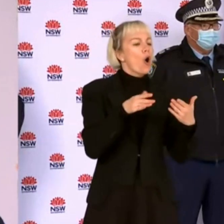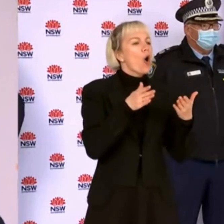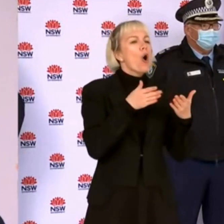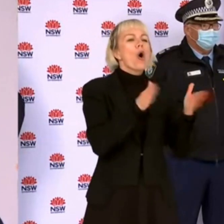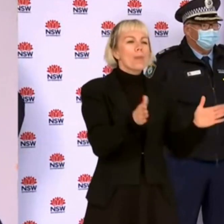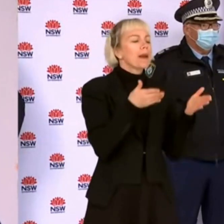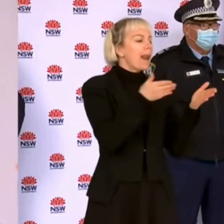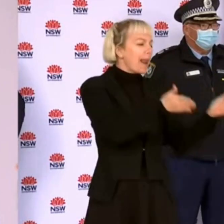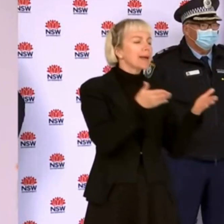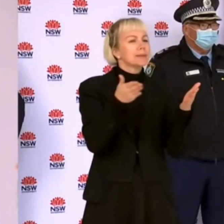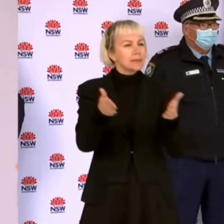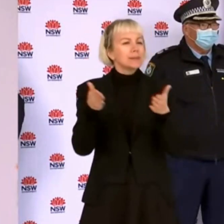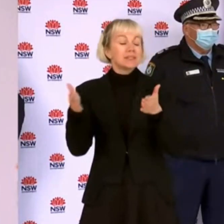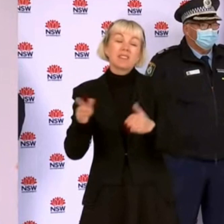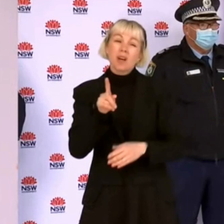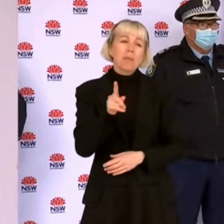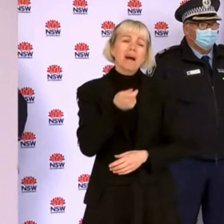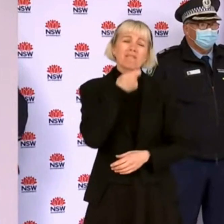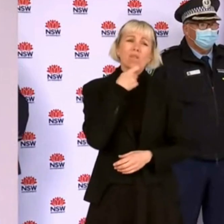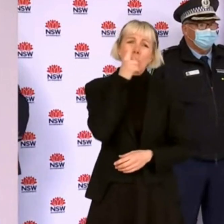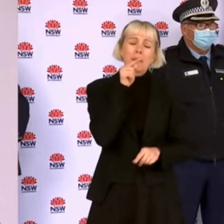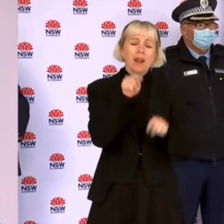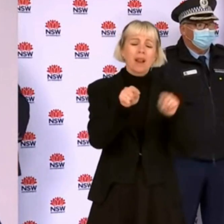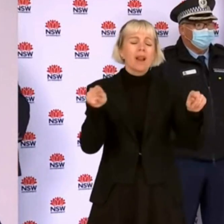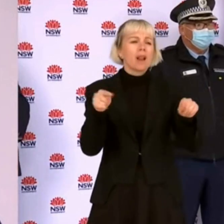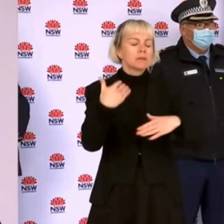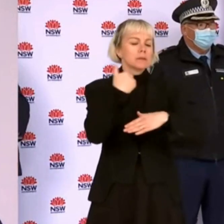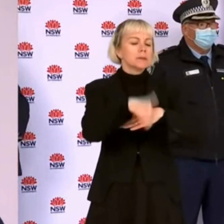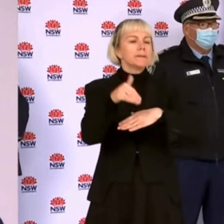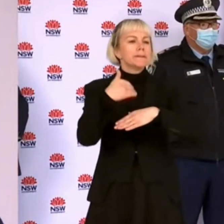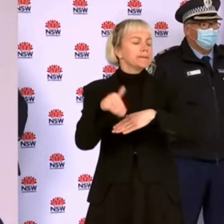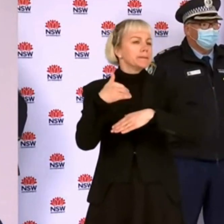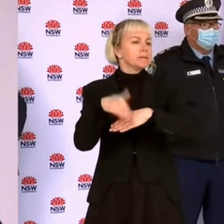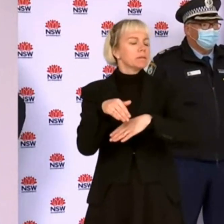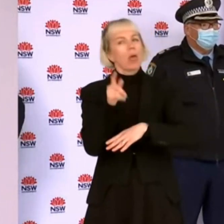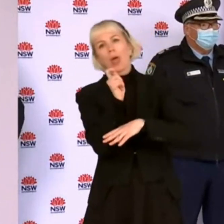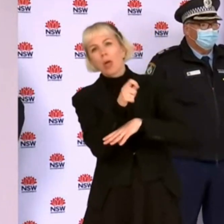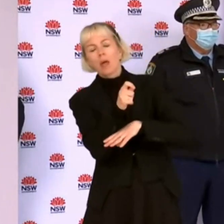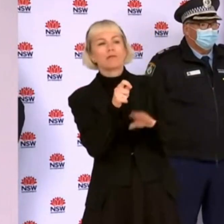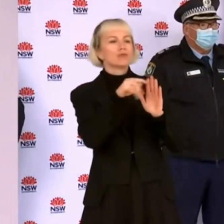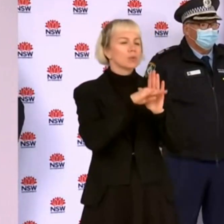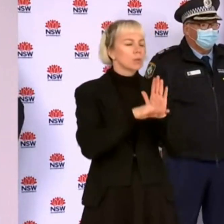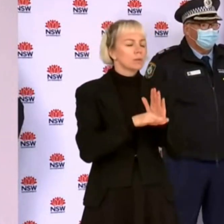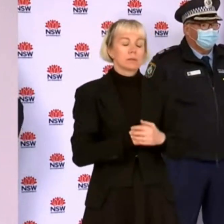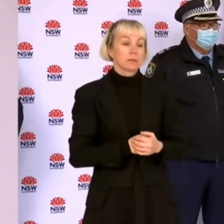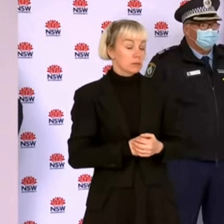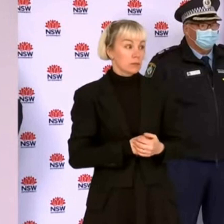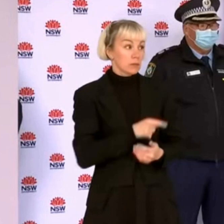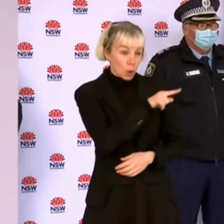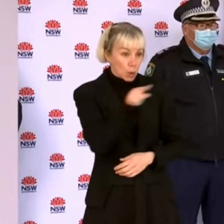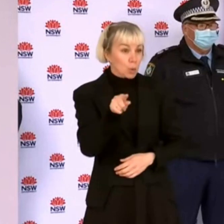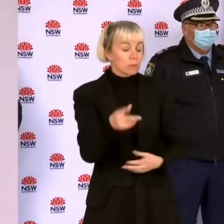unintentionally at times, people don't do the right thing. So it's really important for all of us have an equal responsibility. It doesn't matter where we